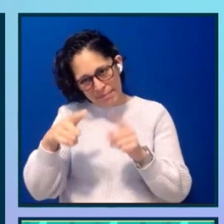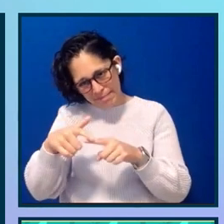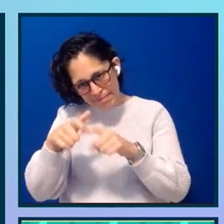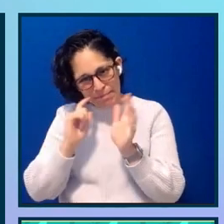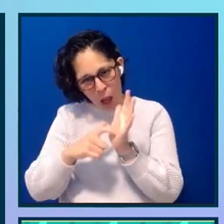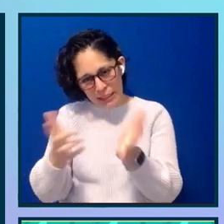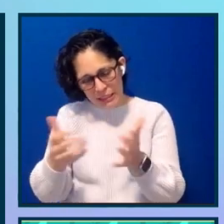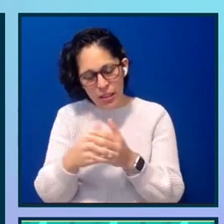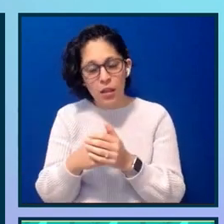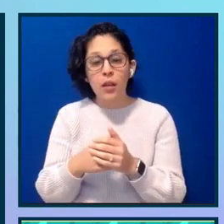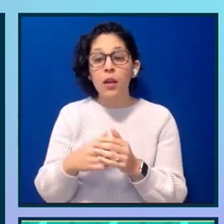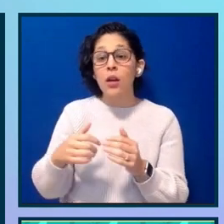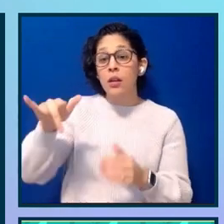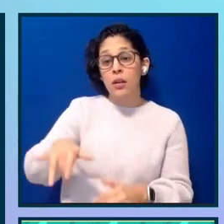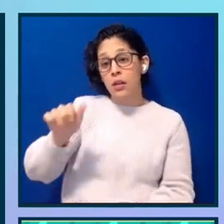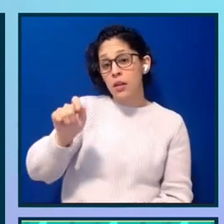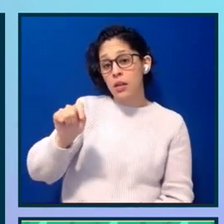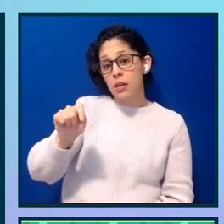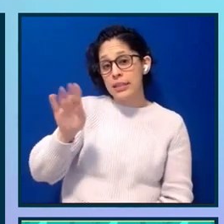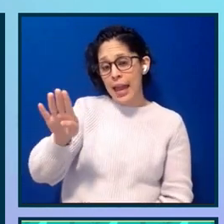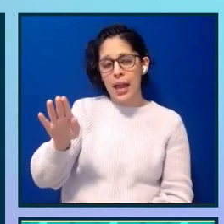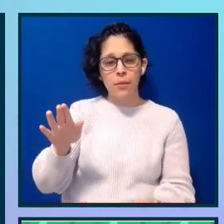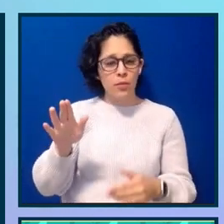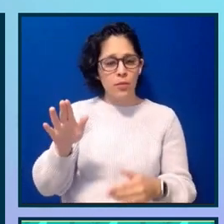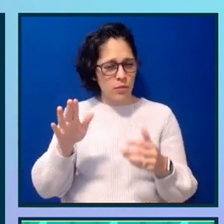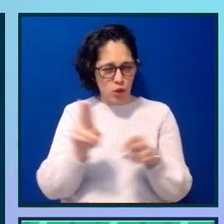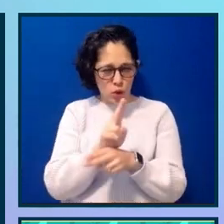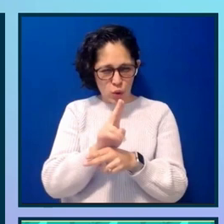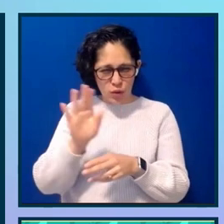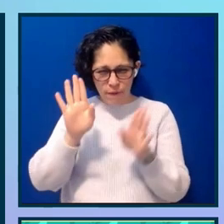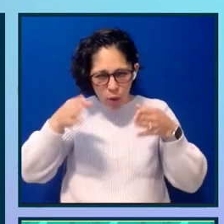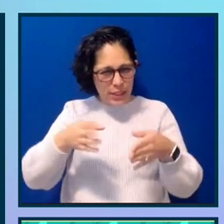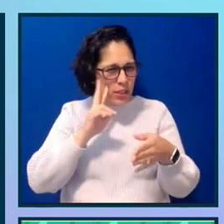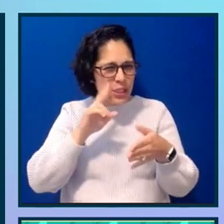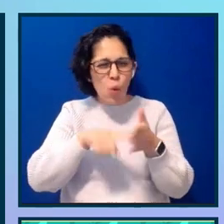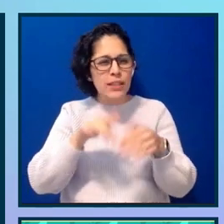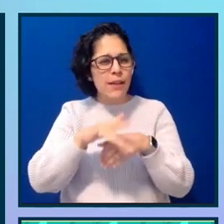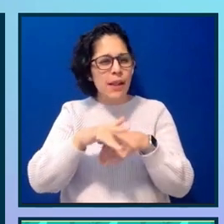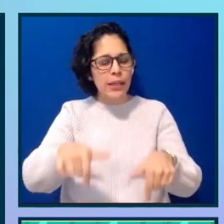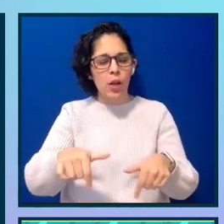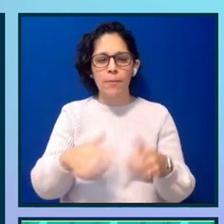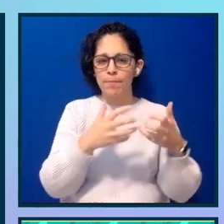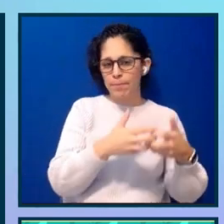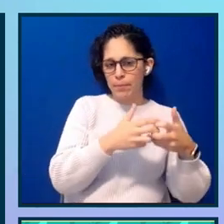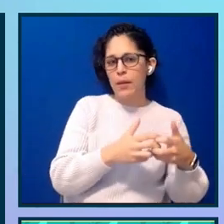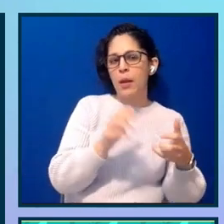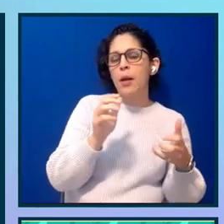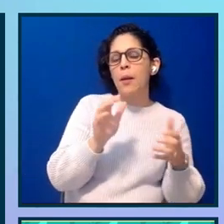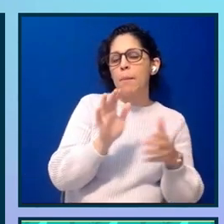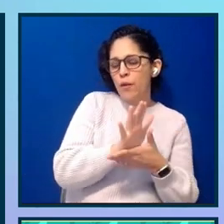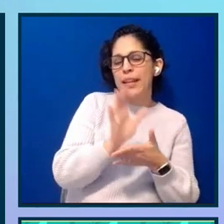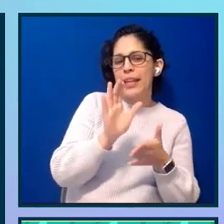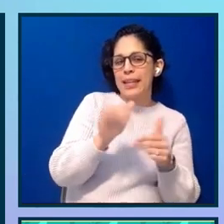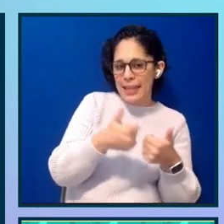use the tab key to sort of go through the focusable, see what is on here. Movie game pinball link graphic. Okay, so